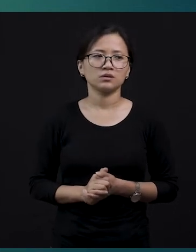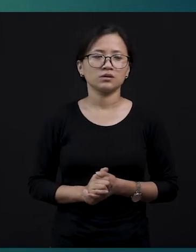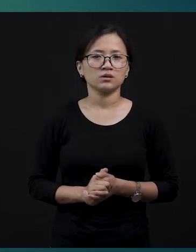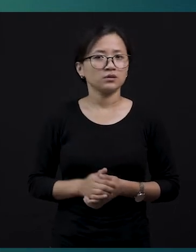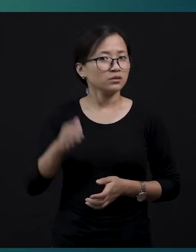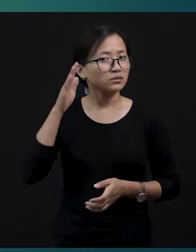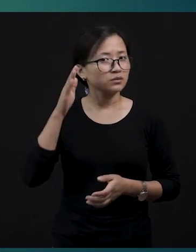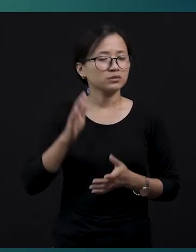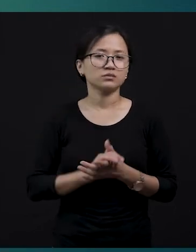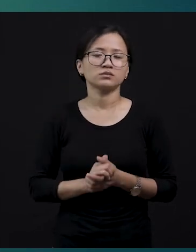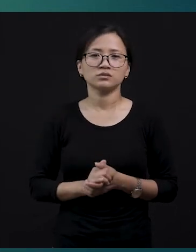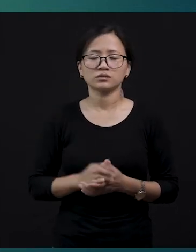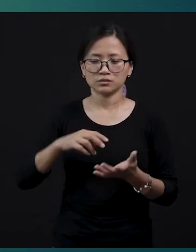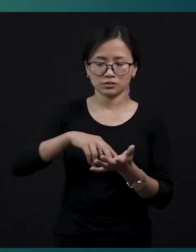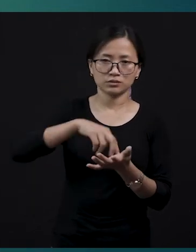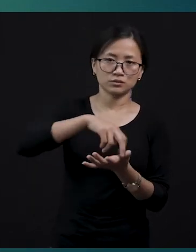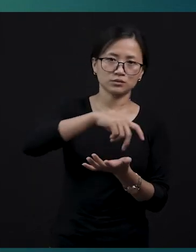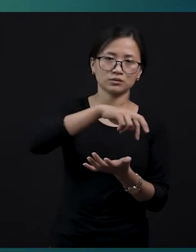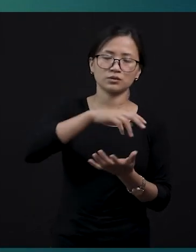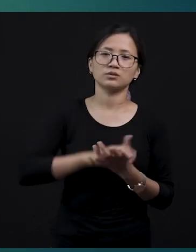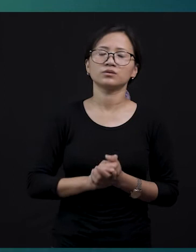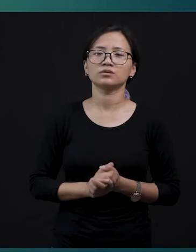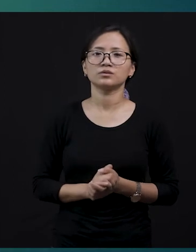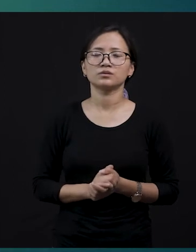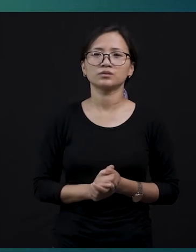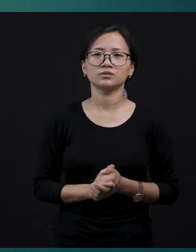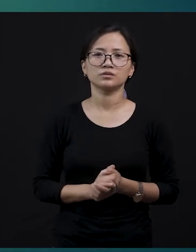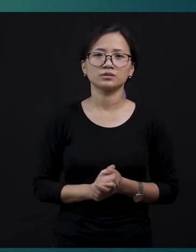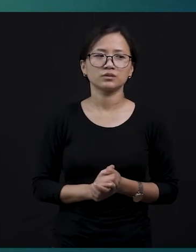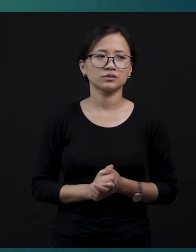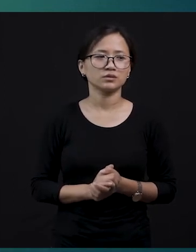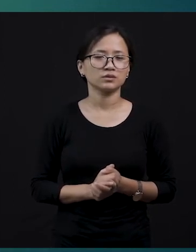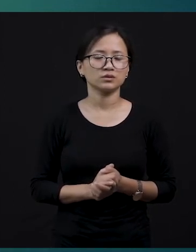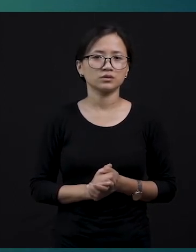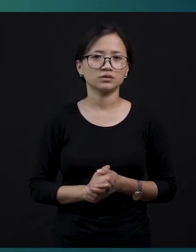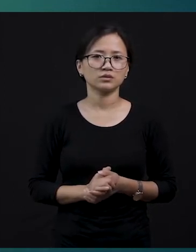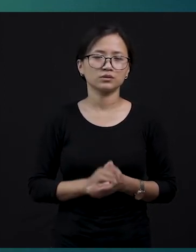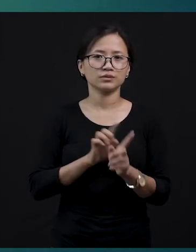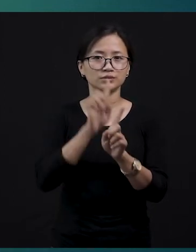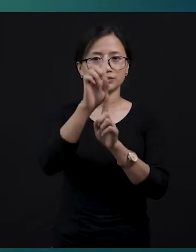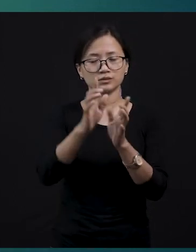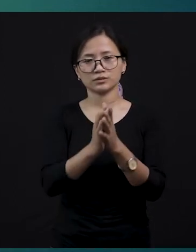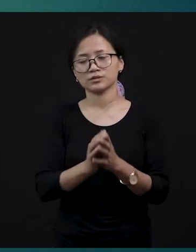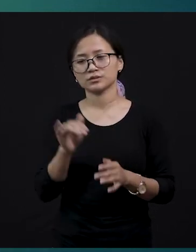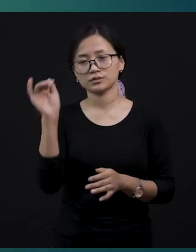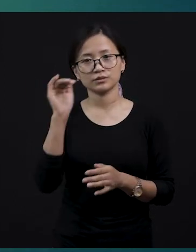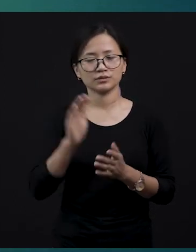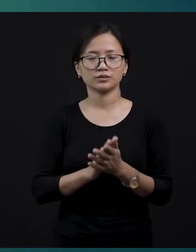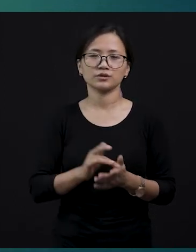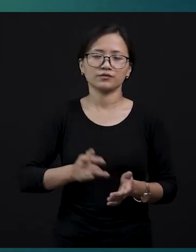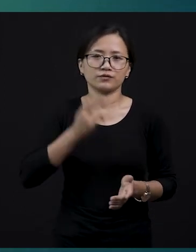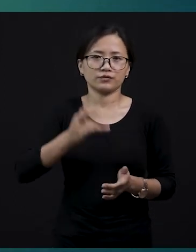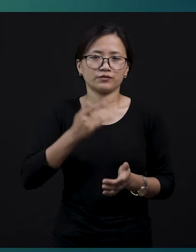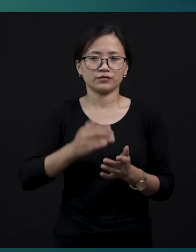It can hear the vibration. If you are working near, if you are working towards the snake, they can feel the